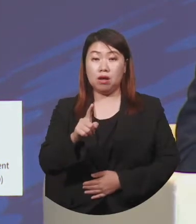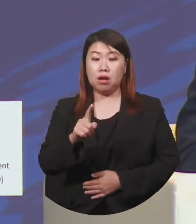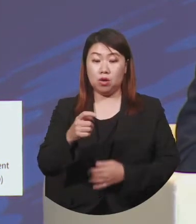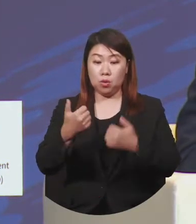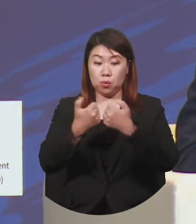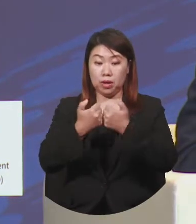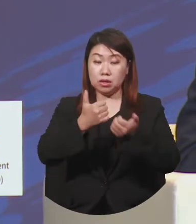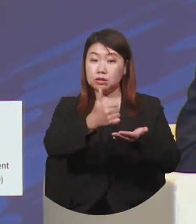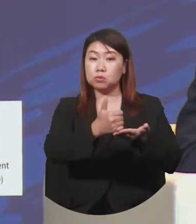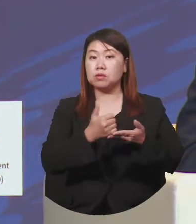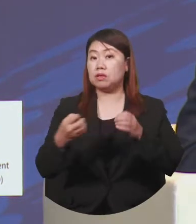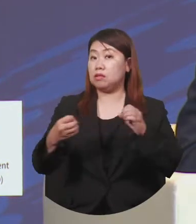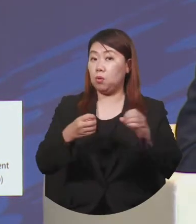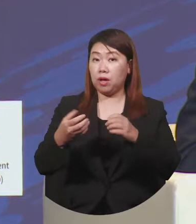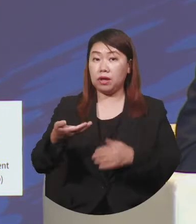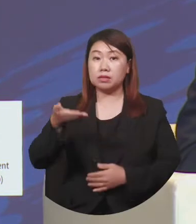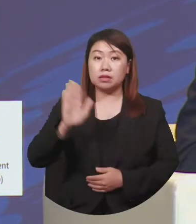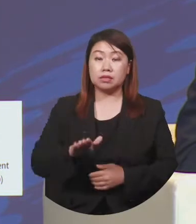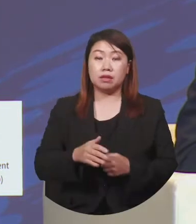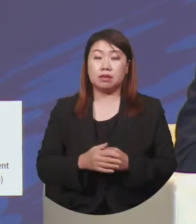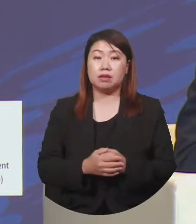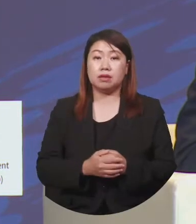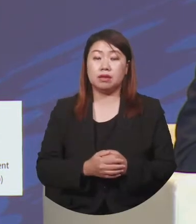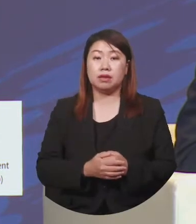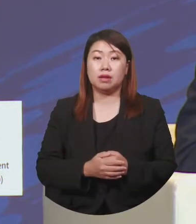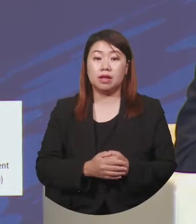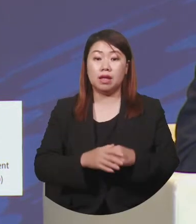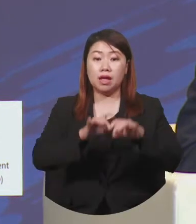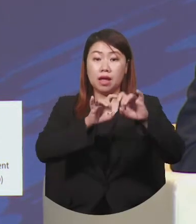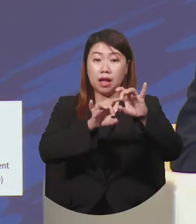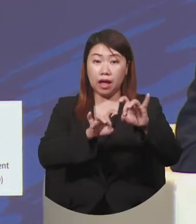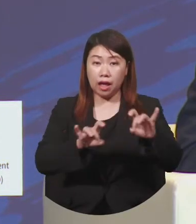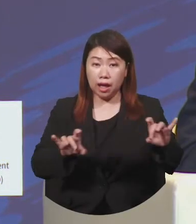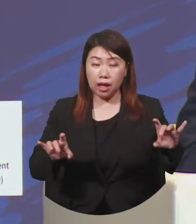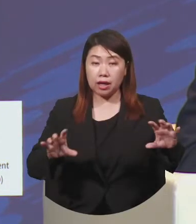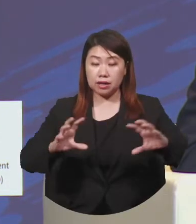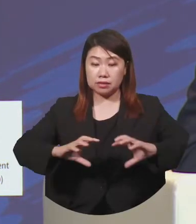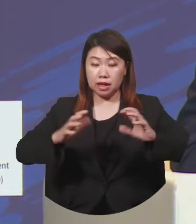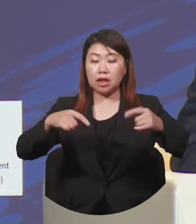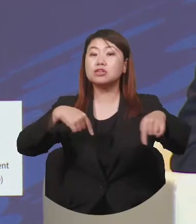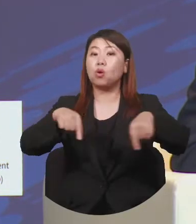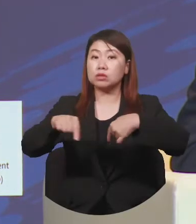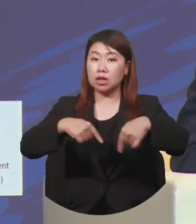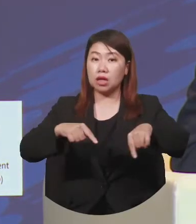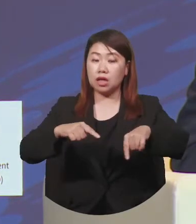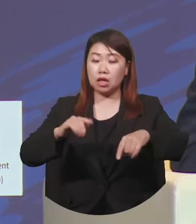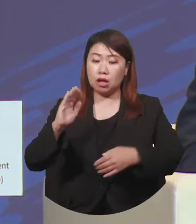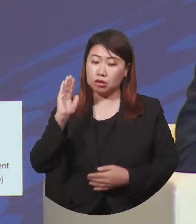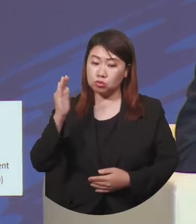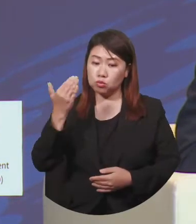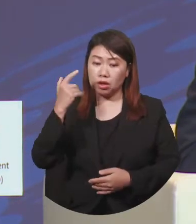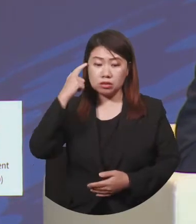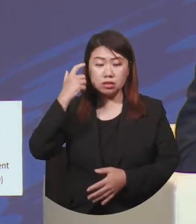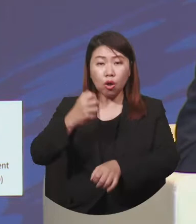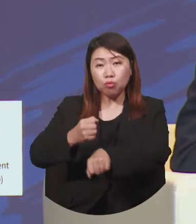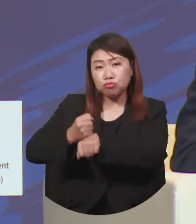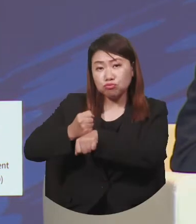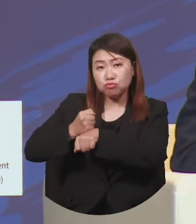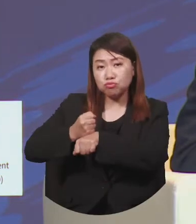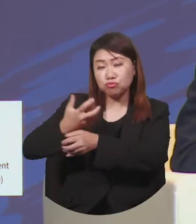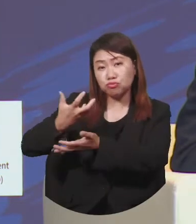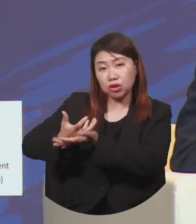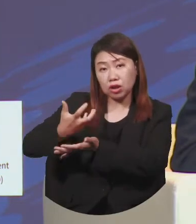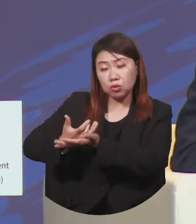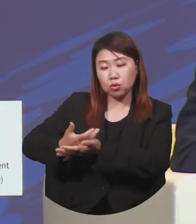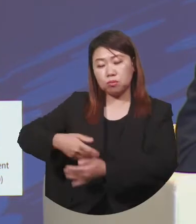the policy topics. We shared the latest research. We shared the latest technical